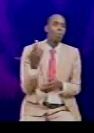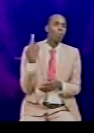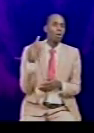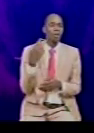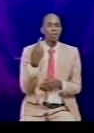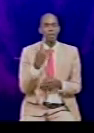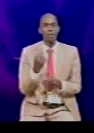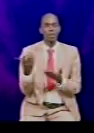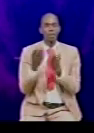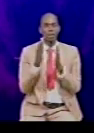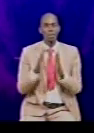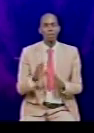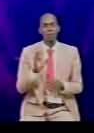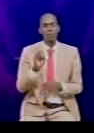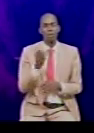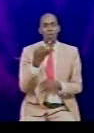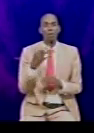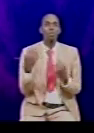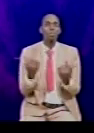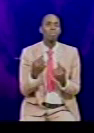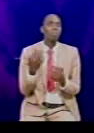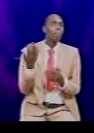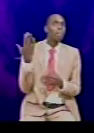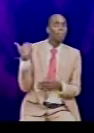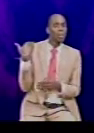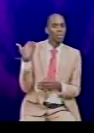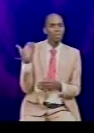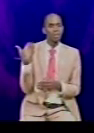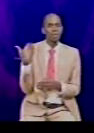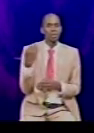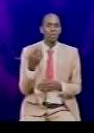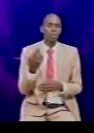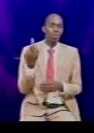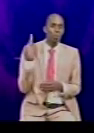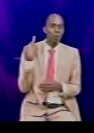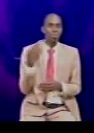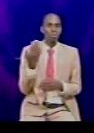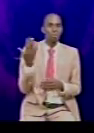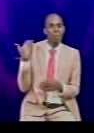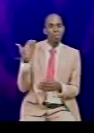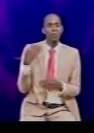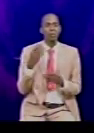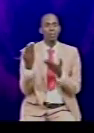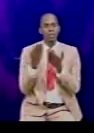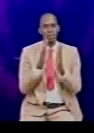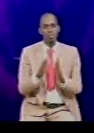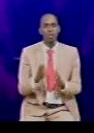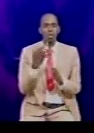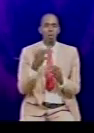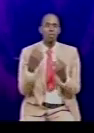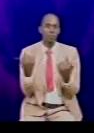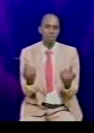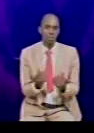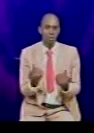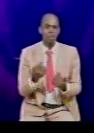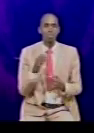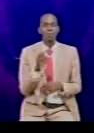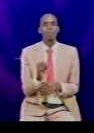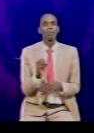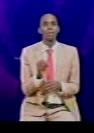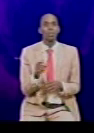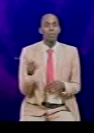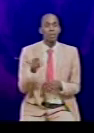of sin." That was past tense. Ye were the servants of sin. "But ye